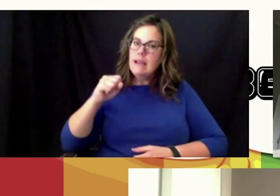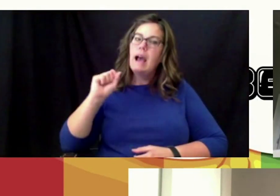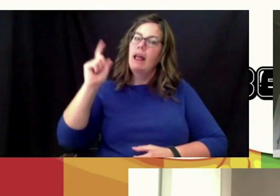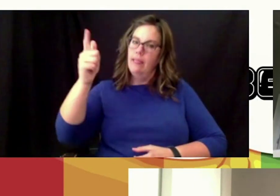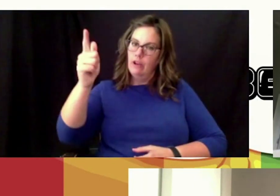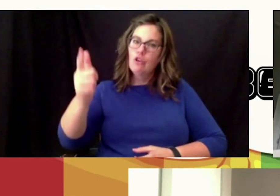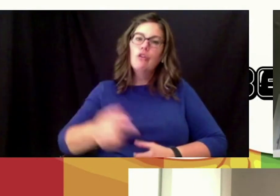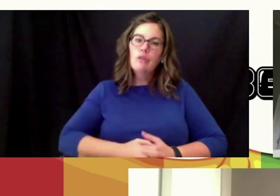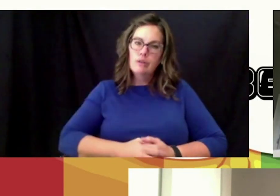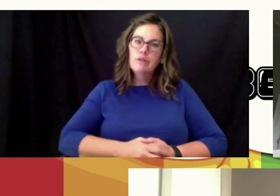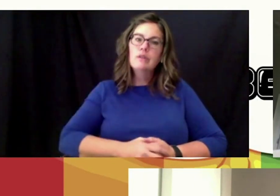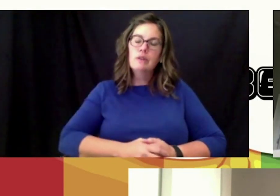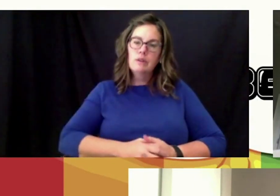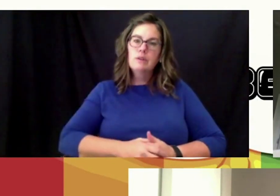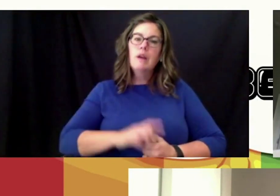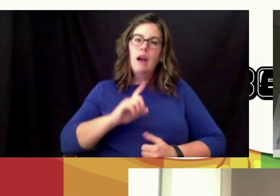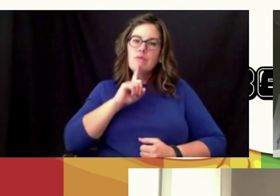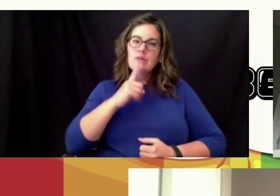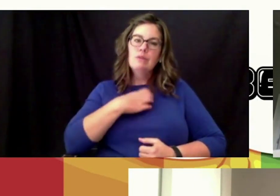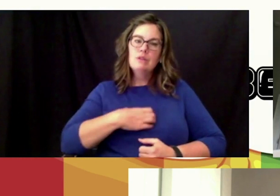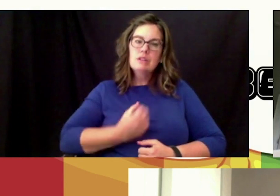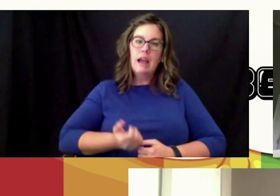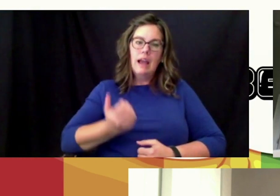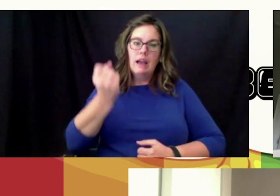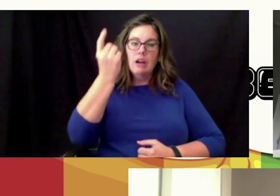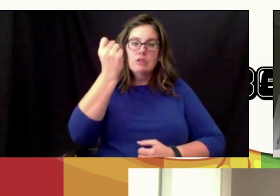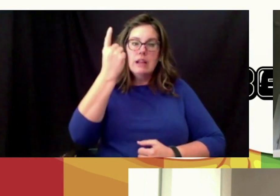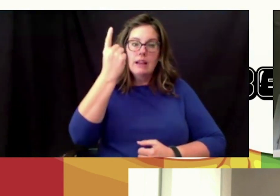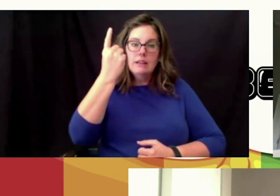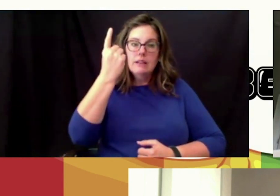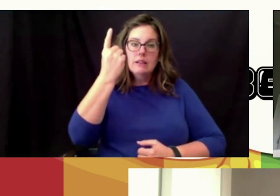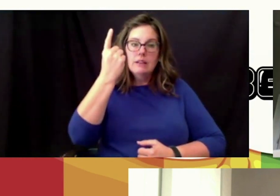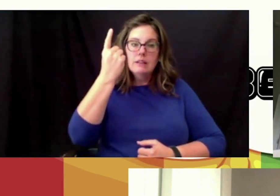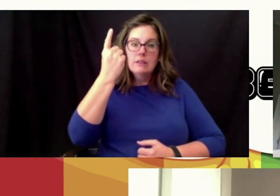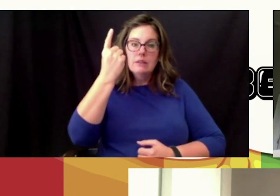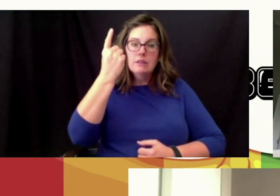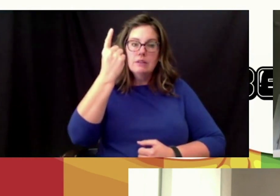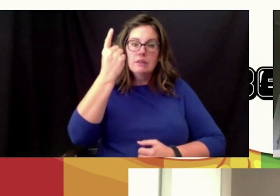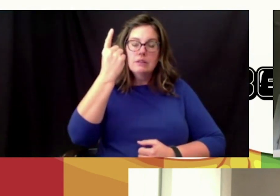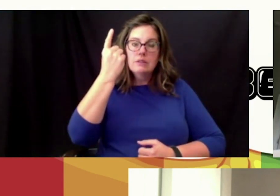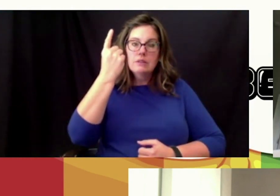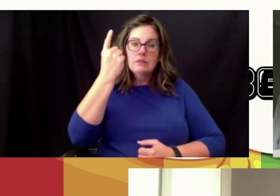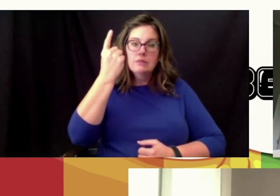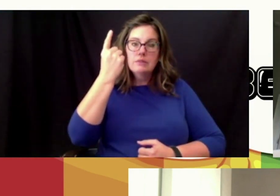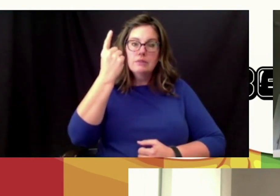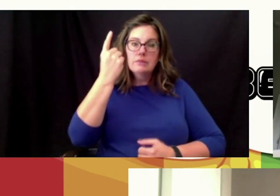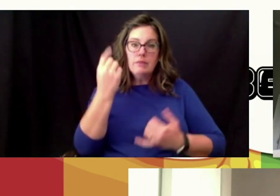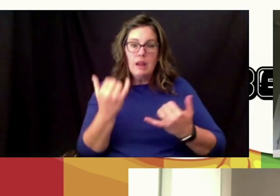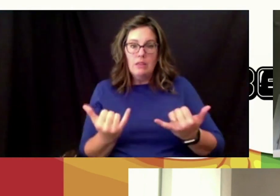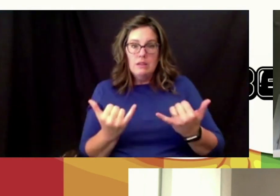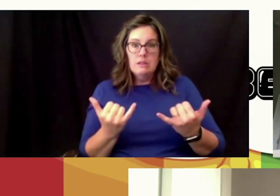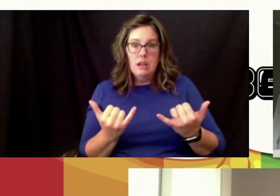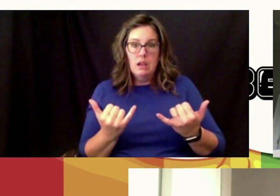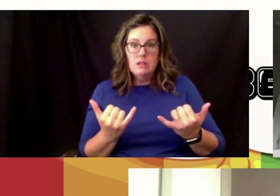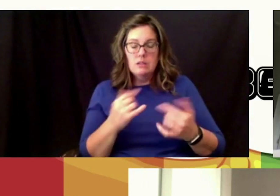had the understanding, as you do, as many students do these days, about